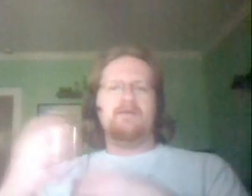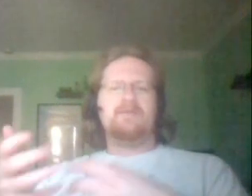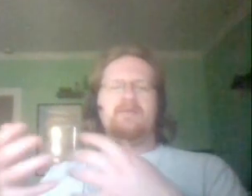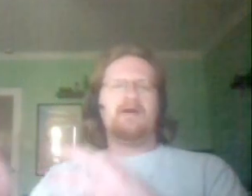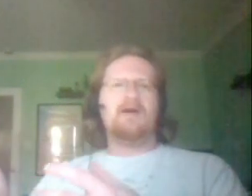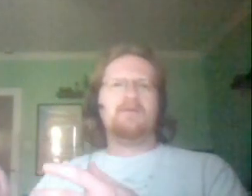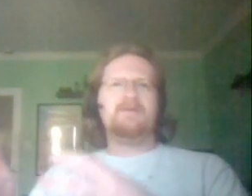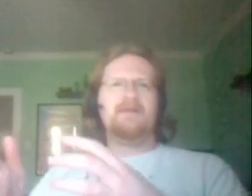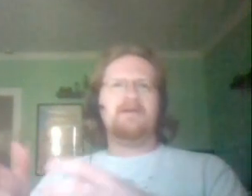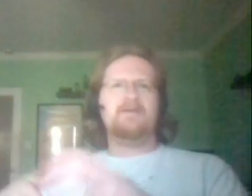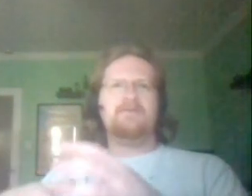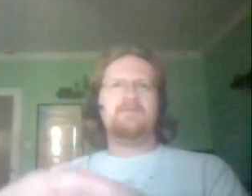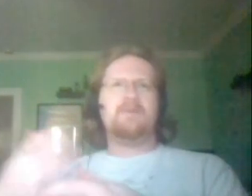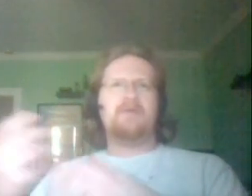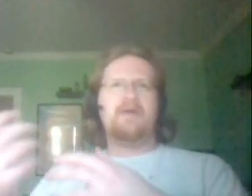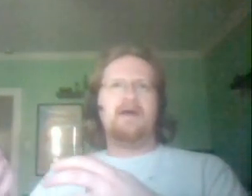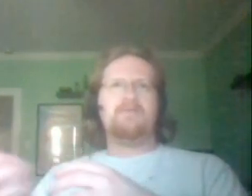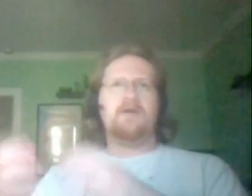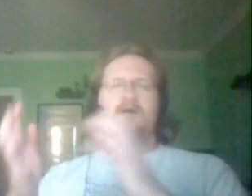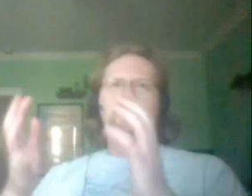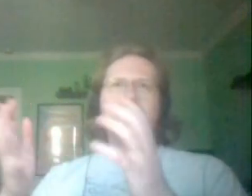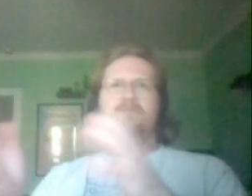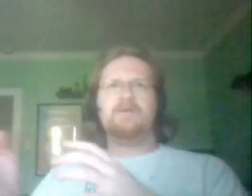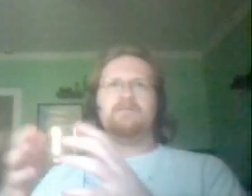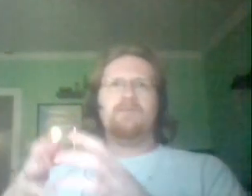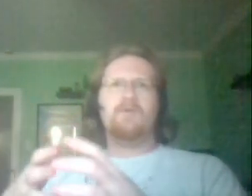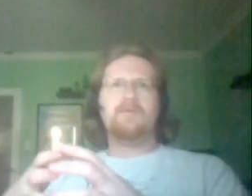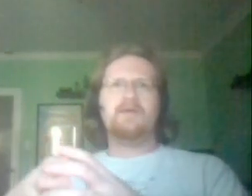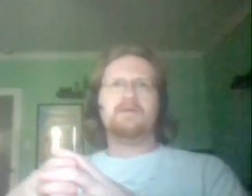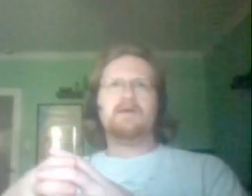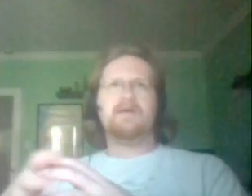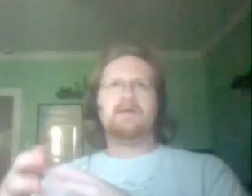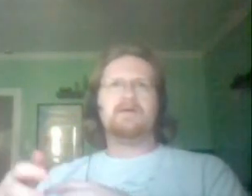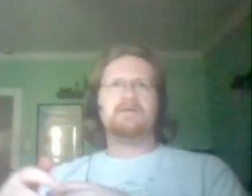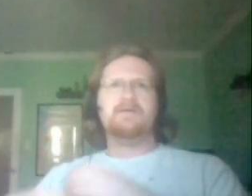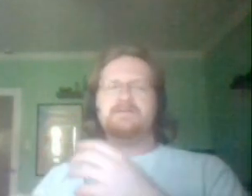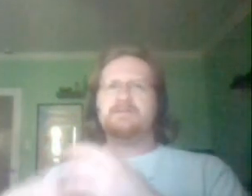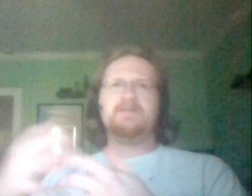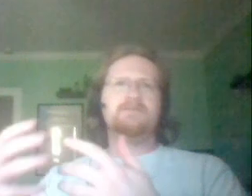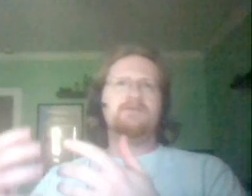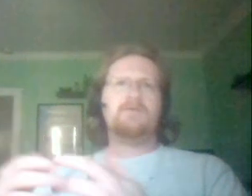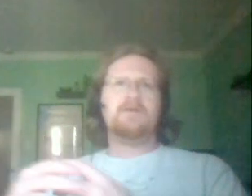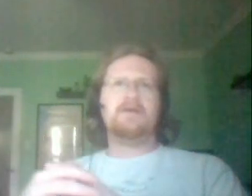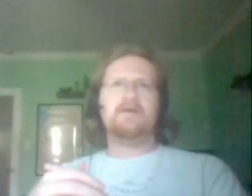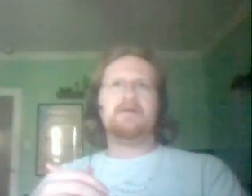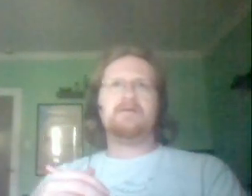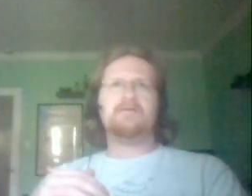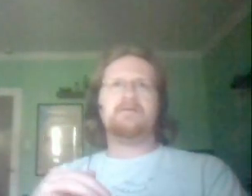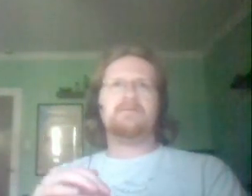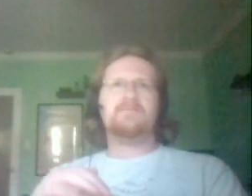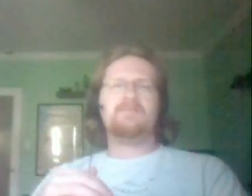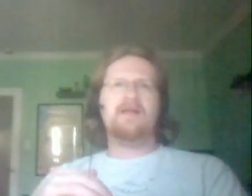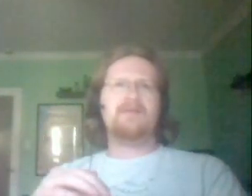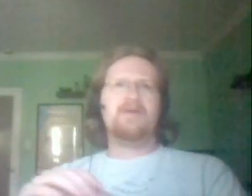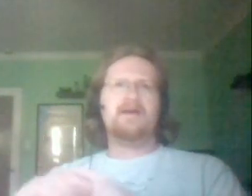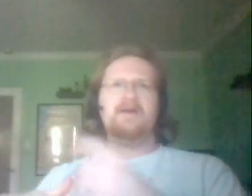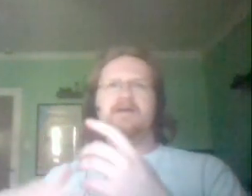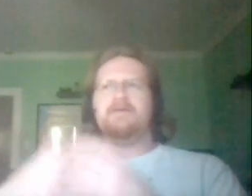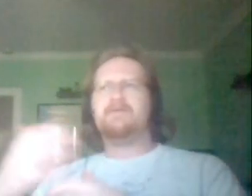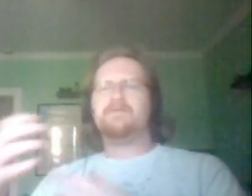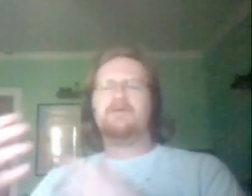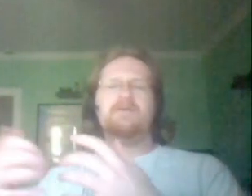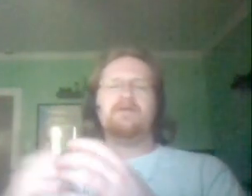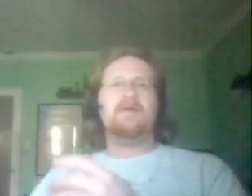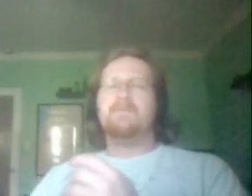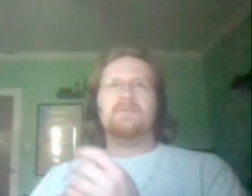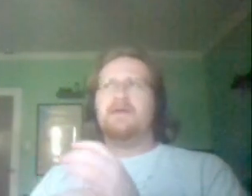you know, the common narrative people have when you're like, oh, you're being bullied, just ignore it, or laugh at it,